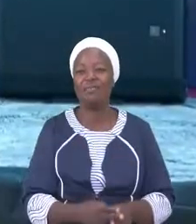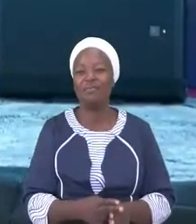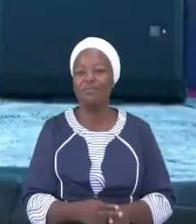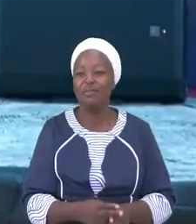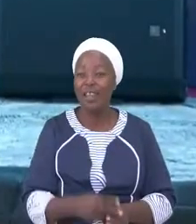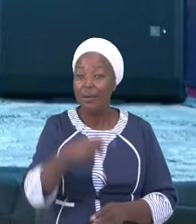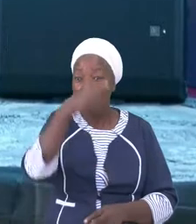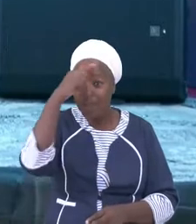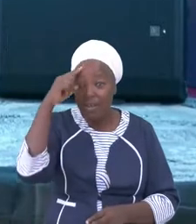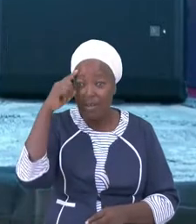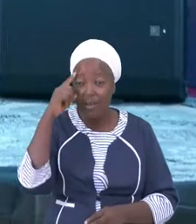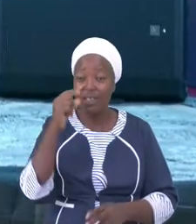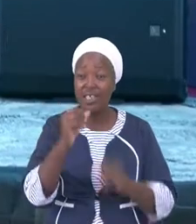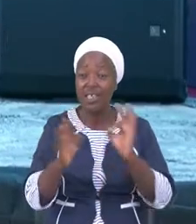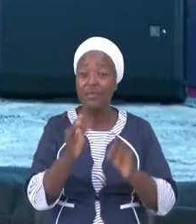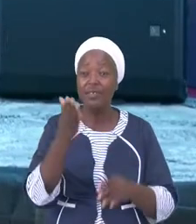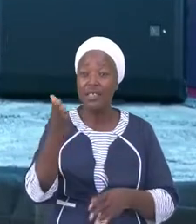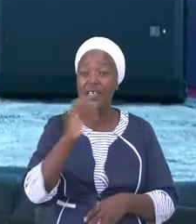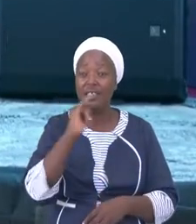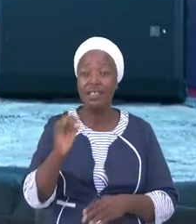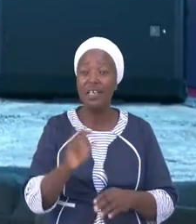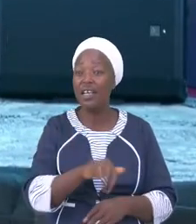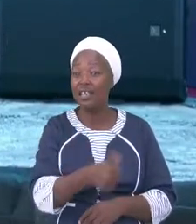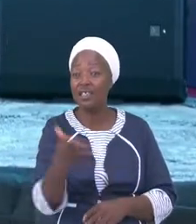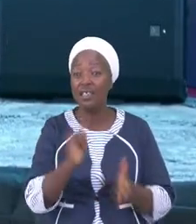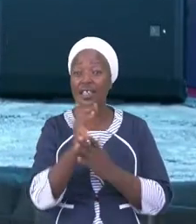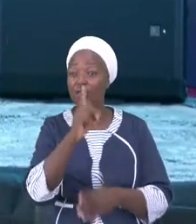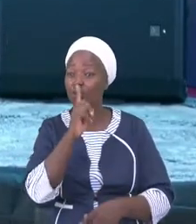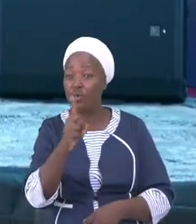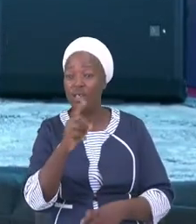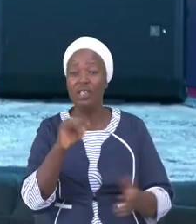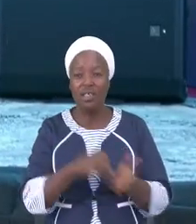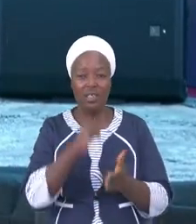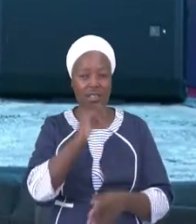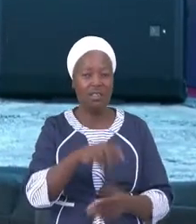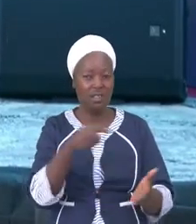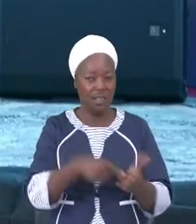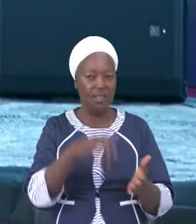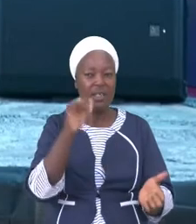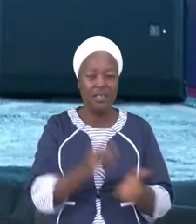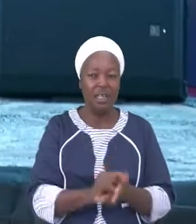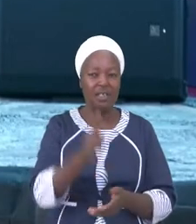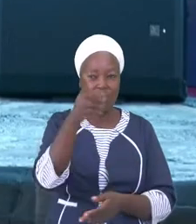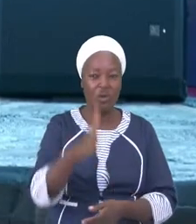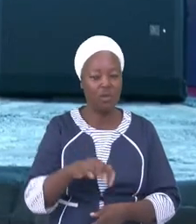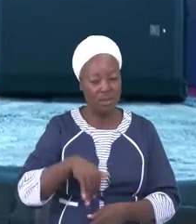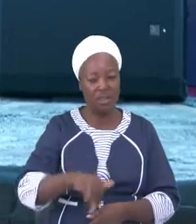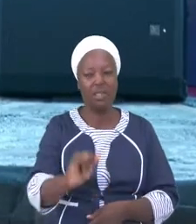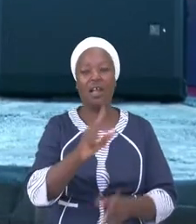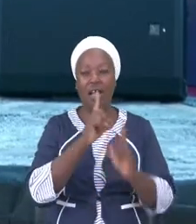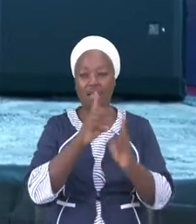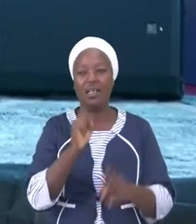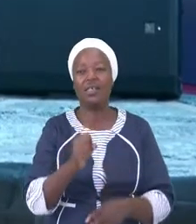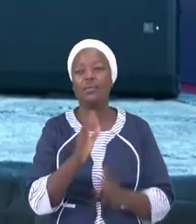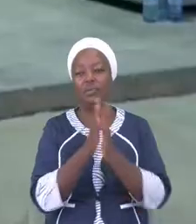Because if there's anything that is certain, it is this, that God still answers